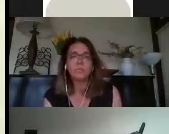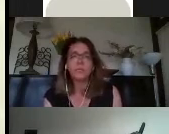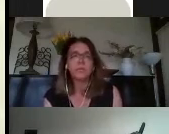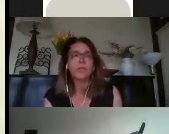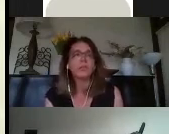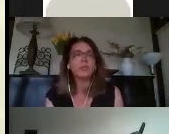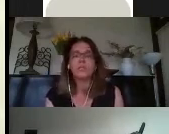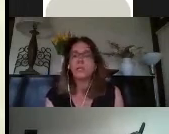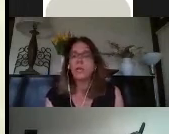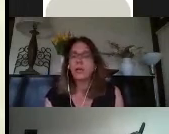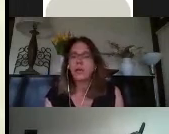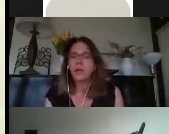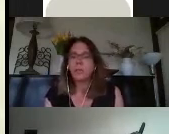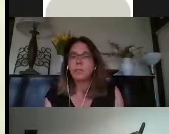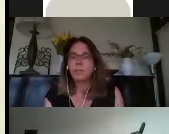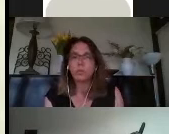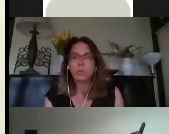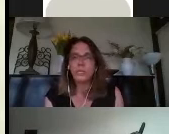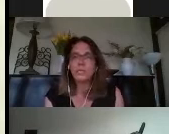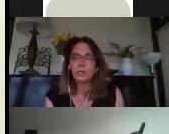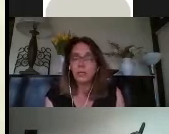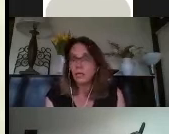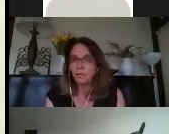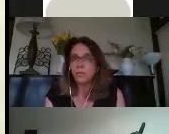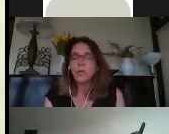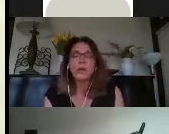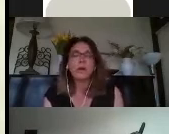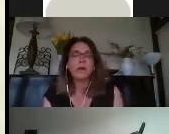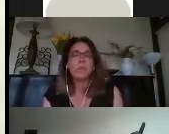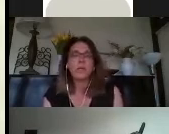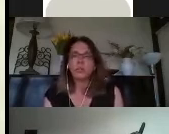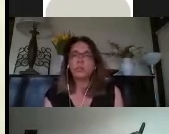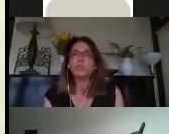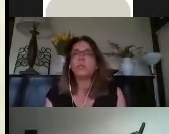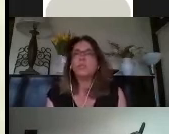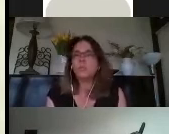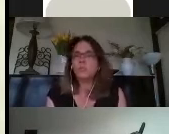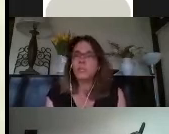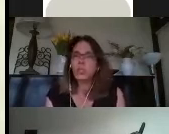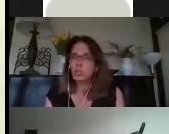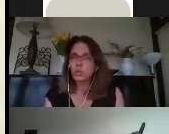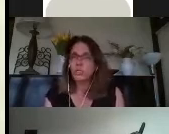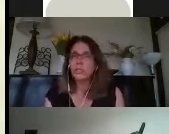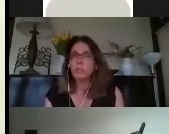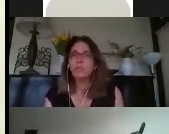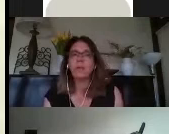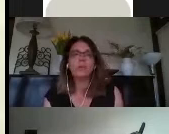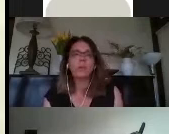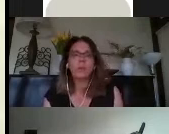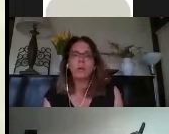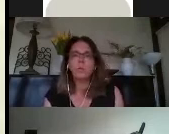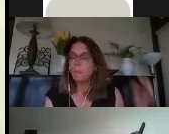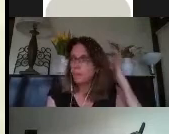be something that looks, like a negative in the street. So these are some of the constraints that we've